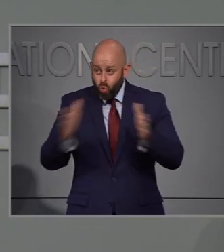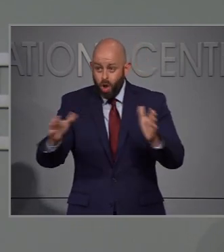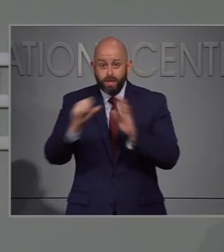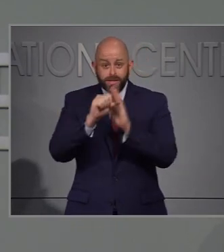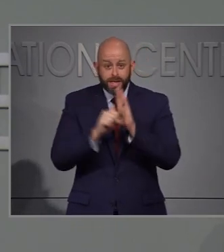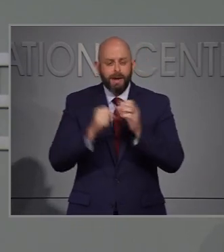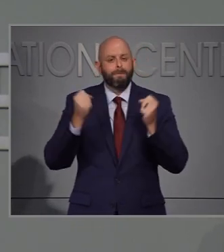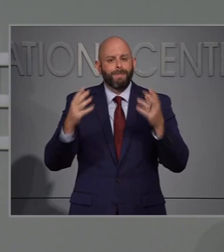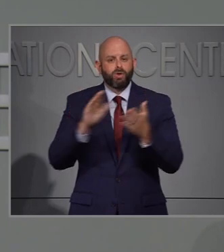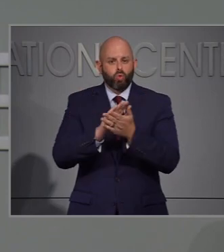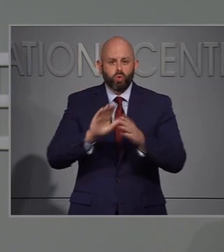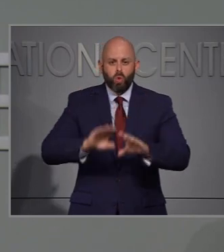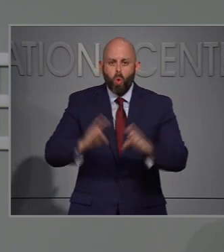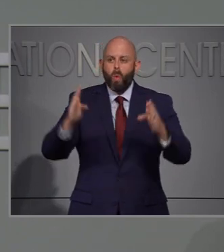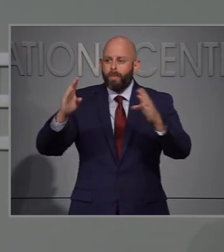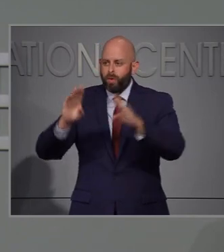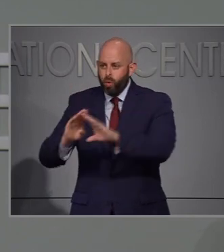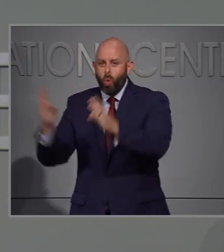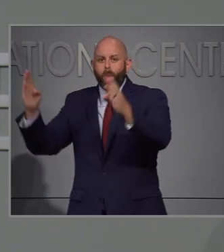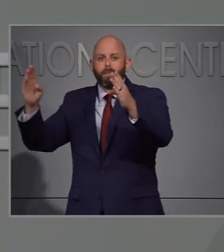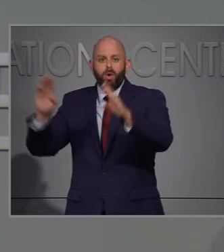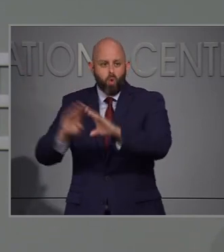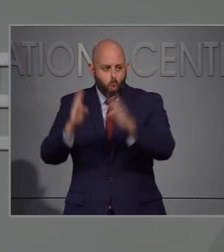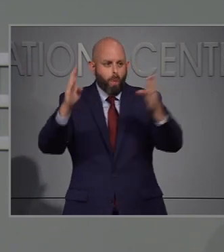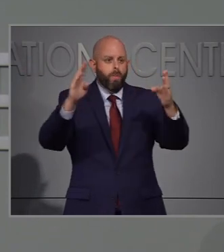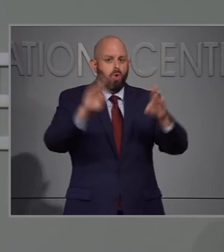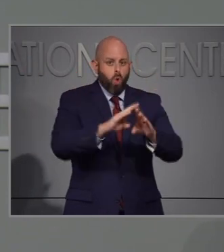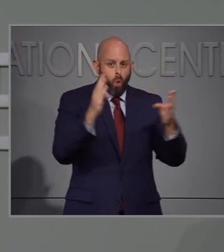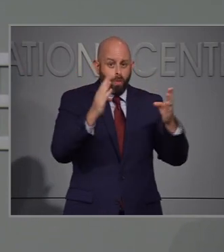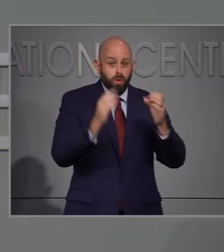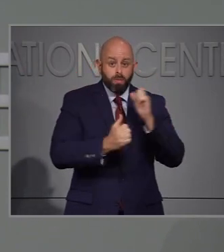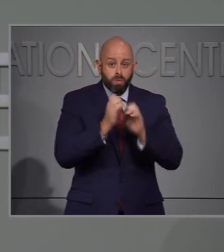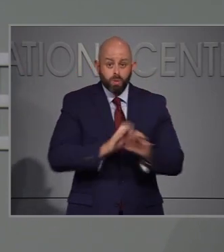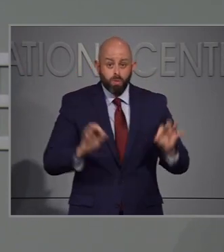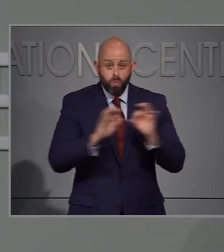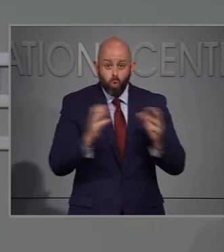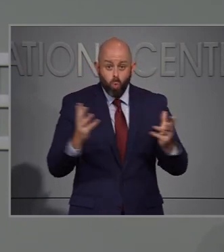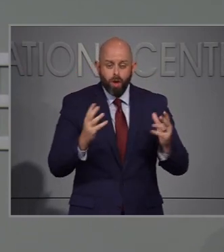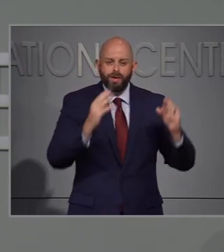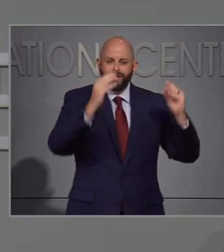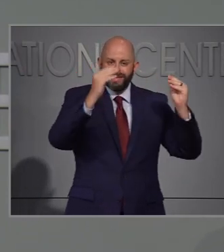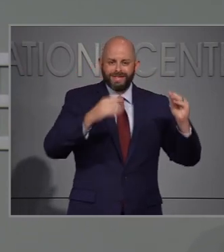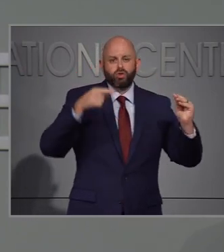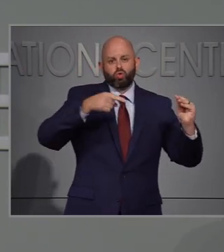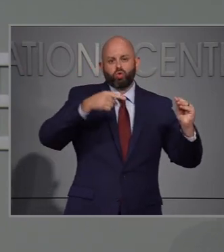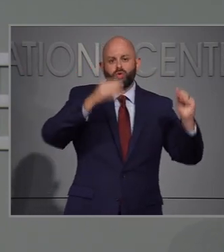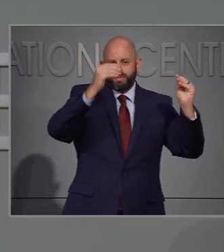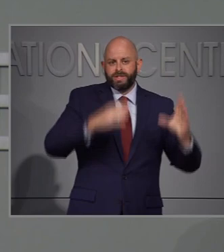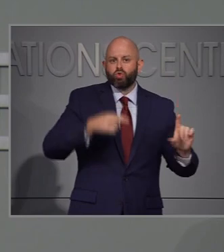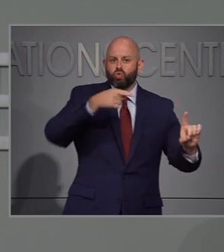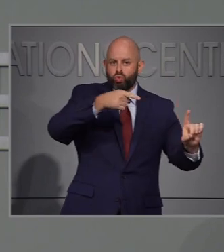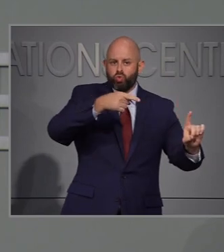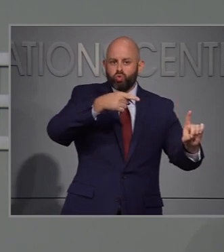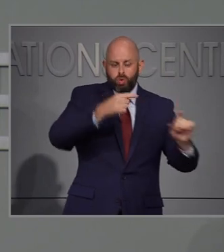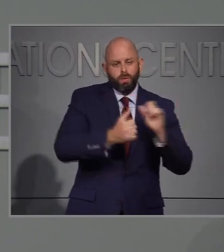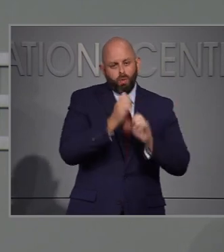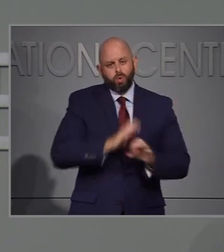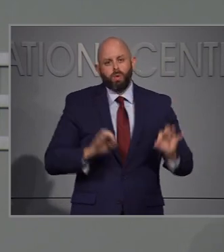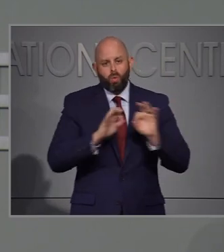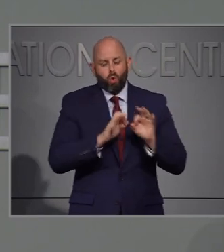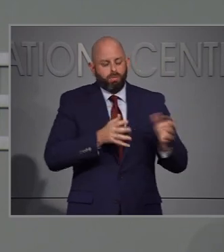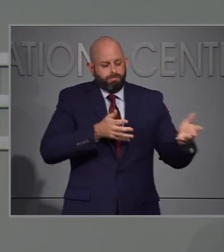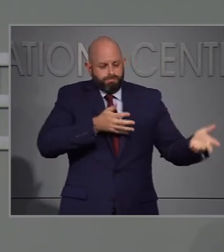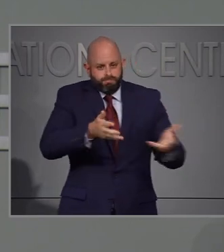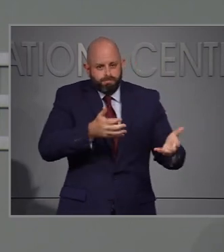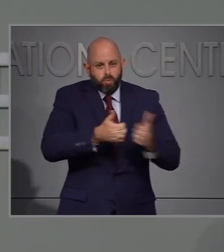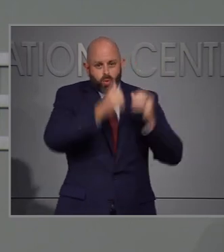absolutely critical that our educators be fully involved in this process as it's executed. No one knows